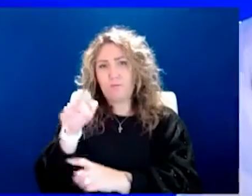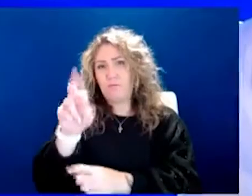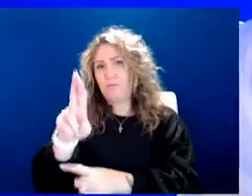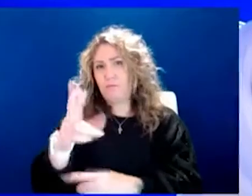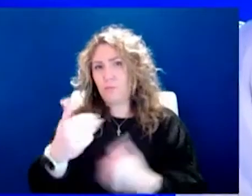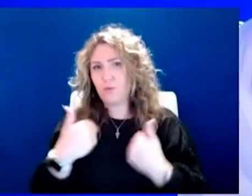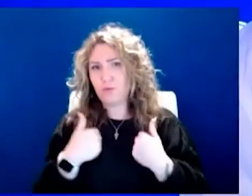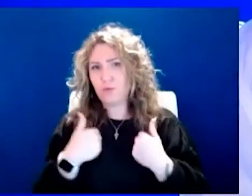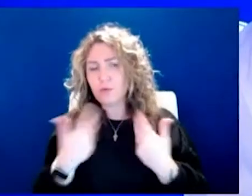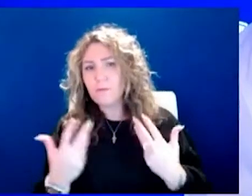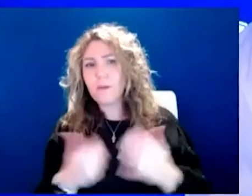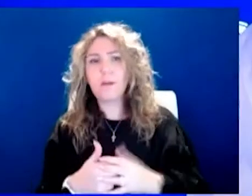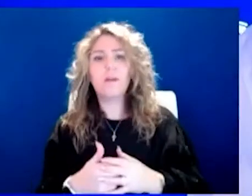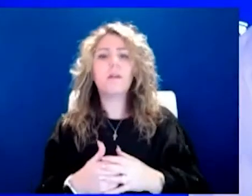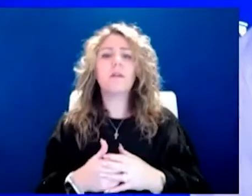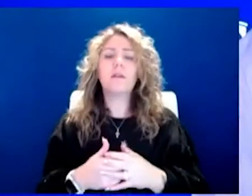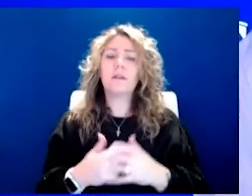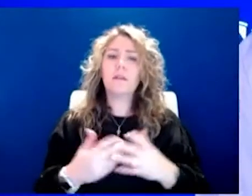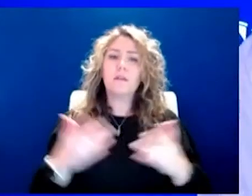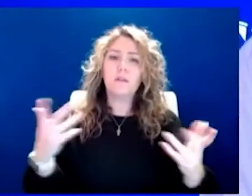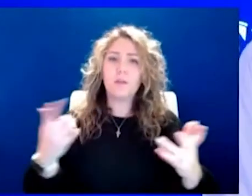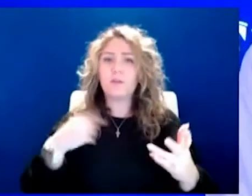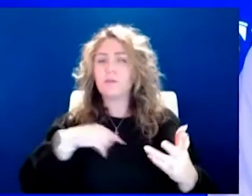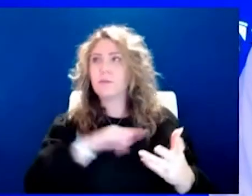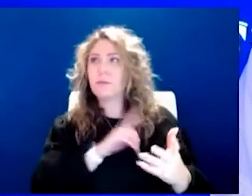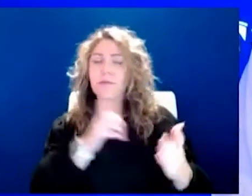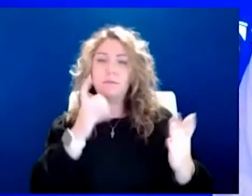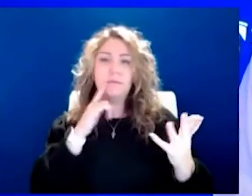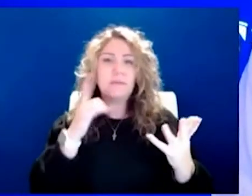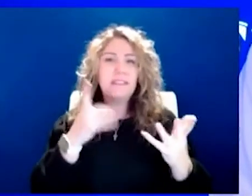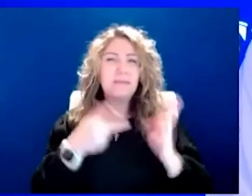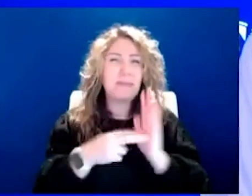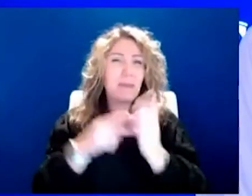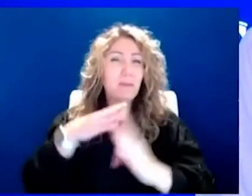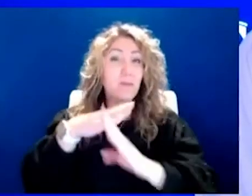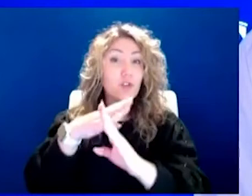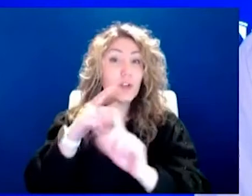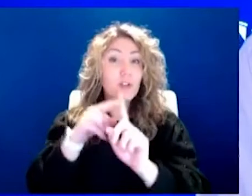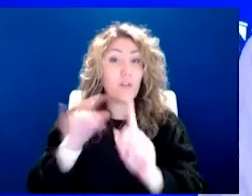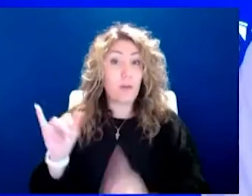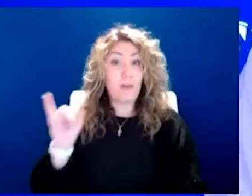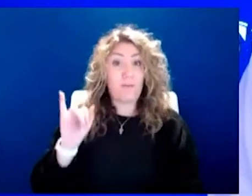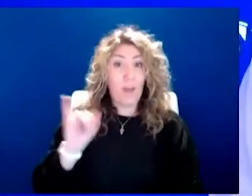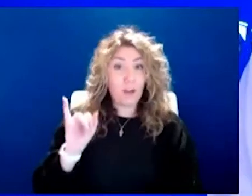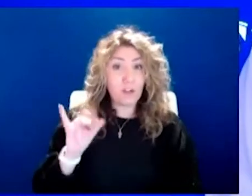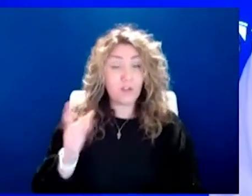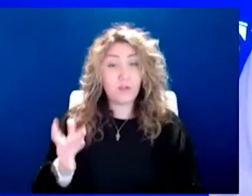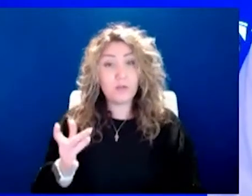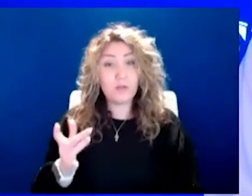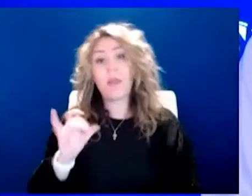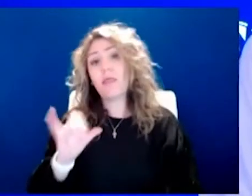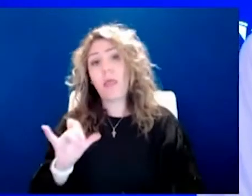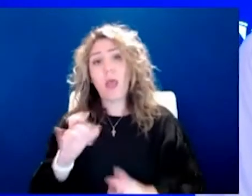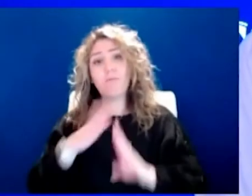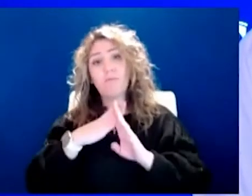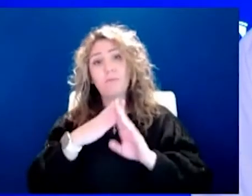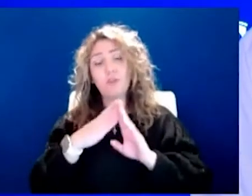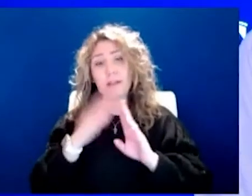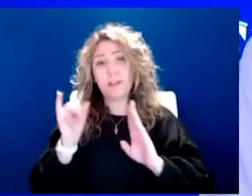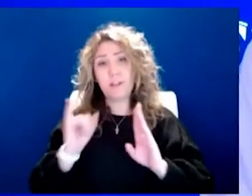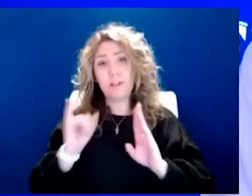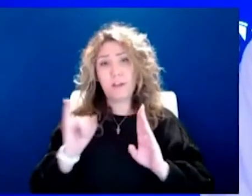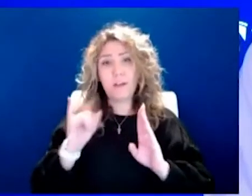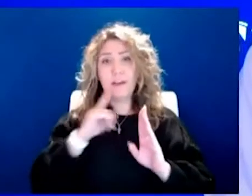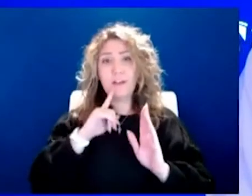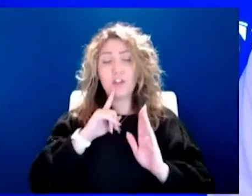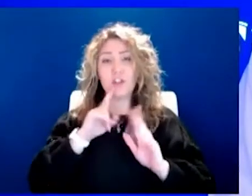mean, I think we have to define protection here. Are we talking about protection from infection? We know that protection from infection does